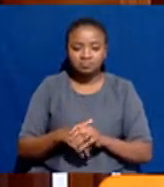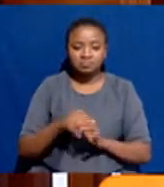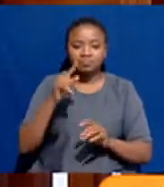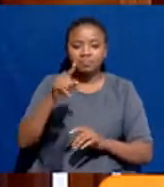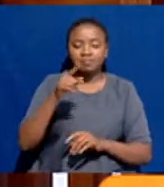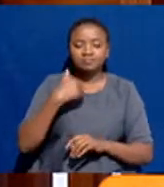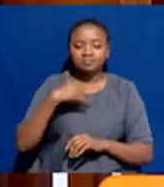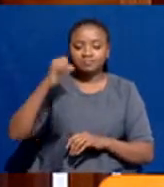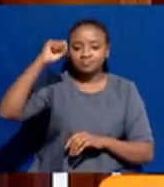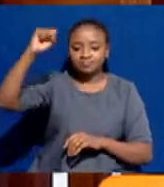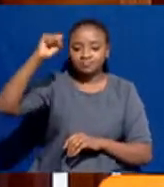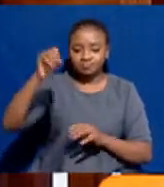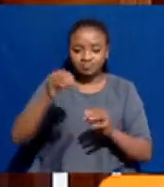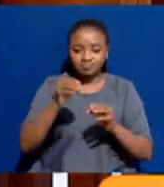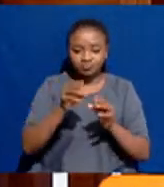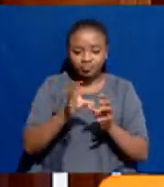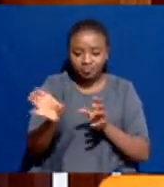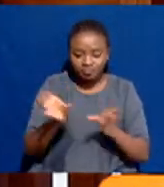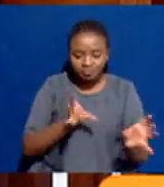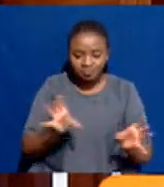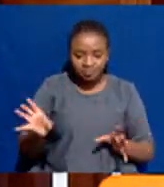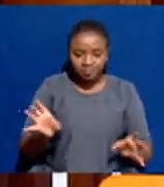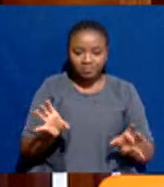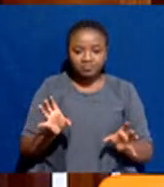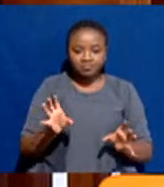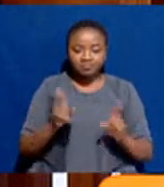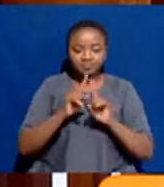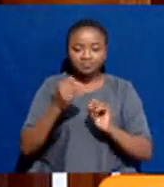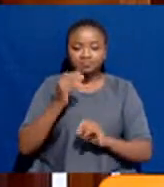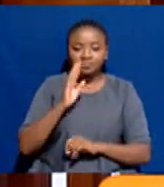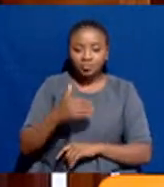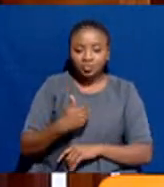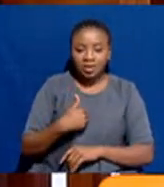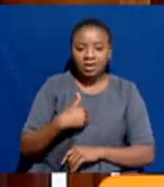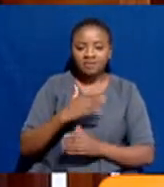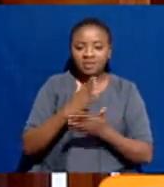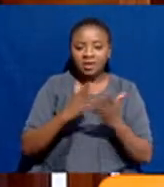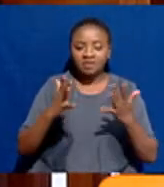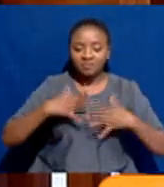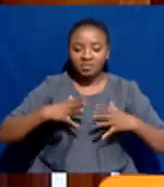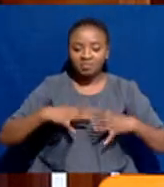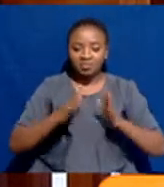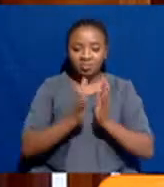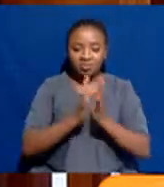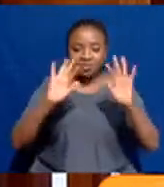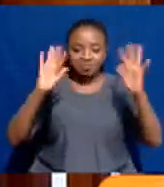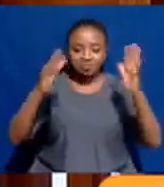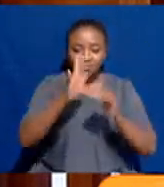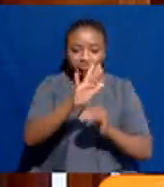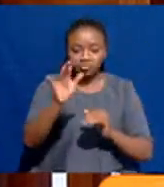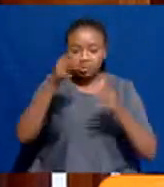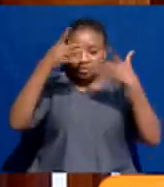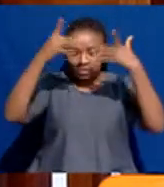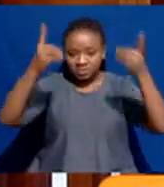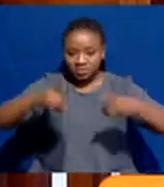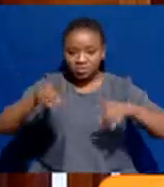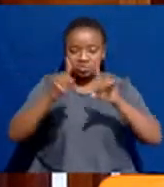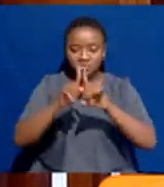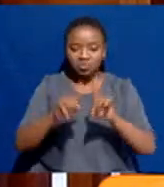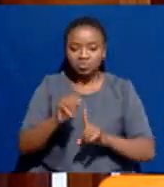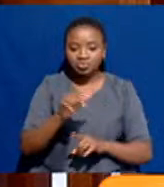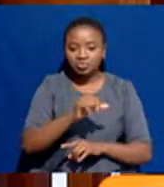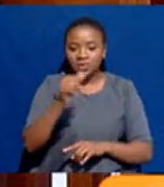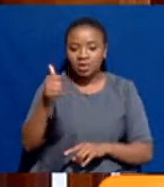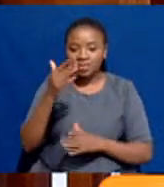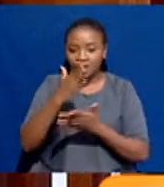division. There will be half of the people glorifying your decision and a half vilifying